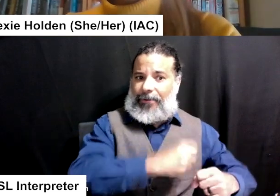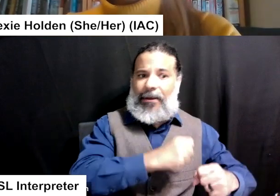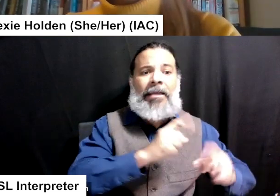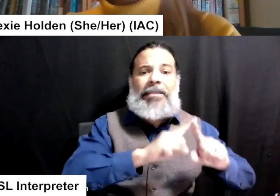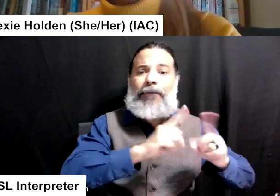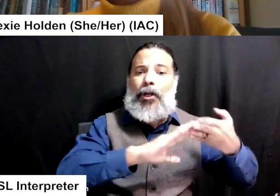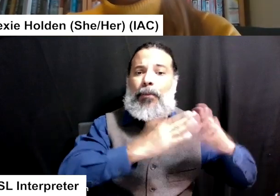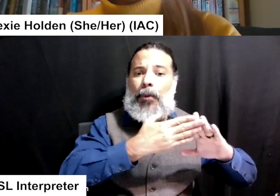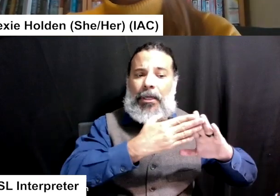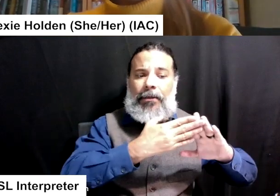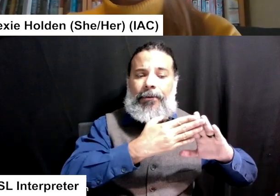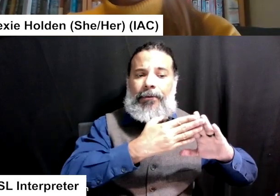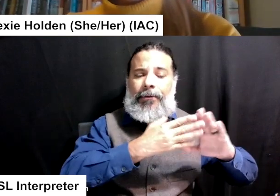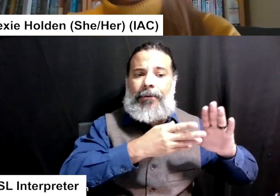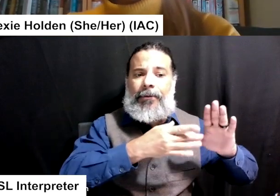communities are